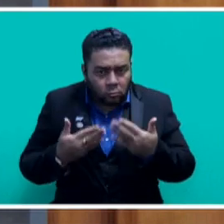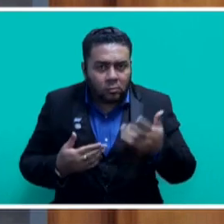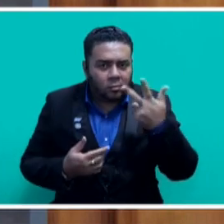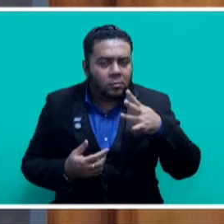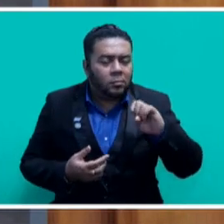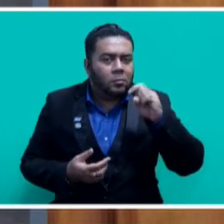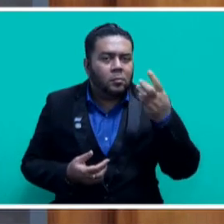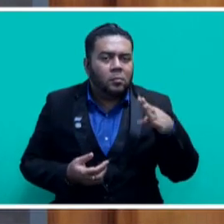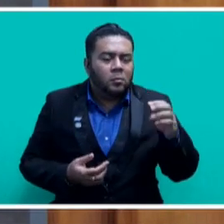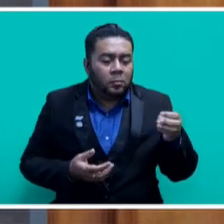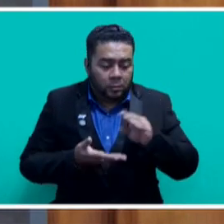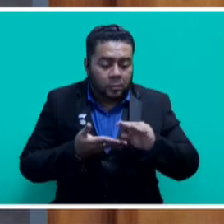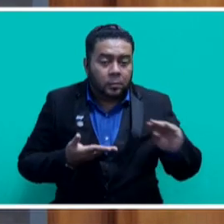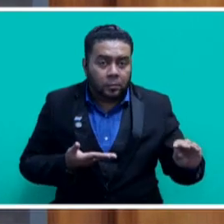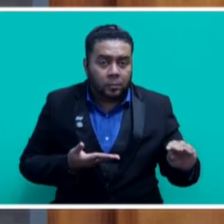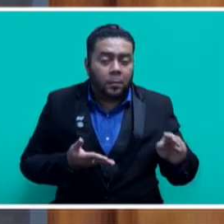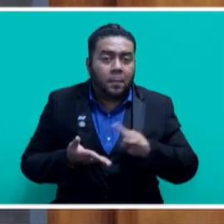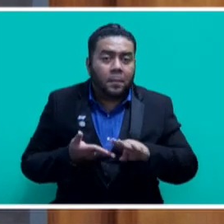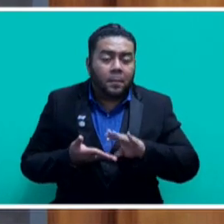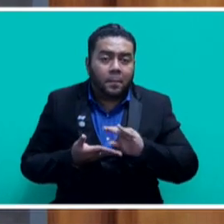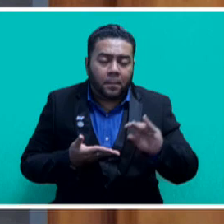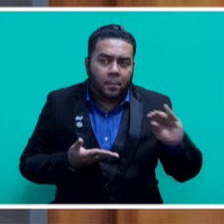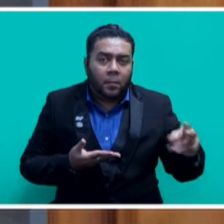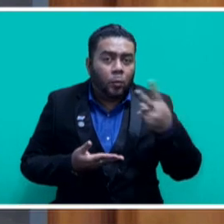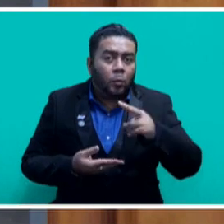845 million set aside in the